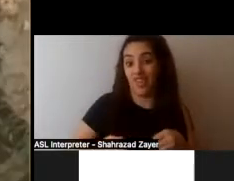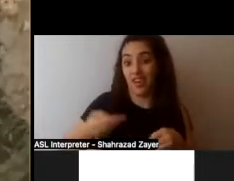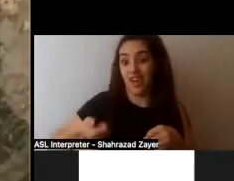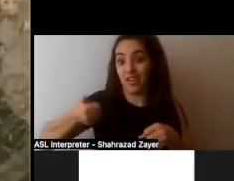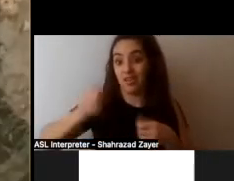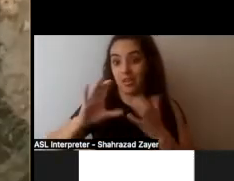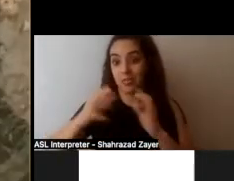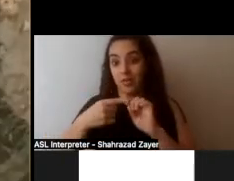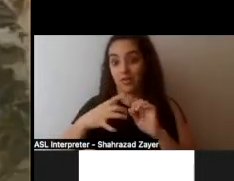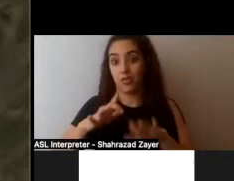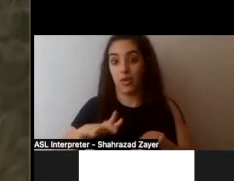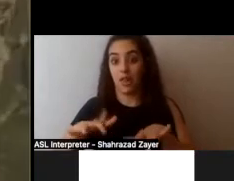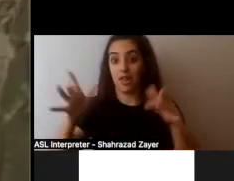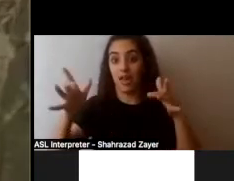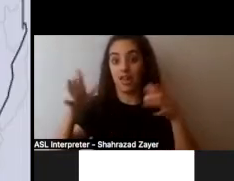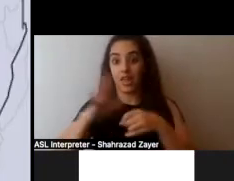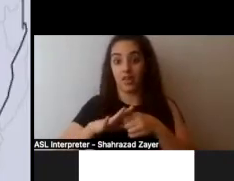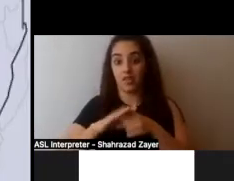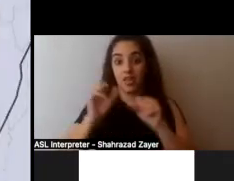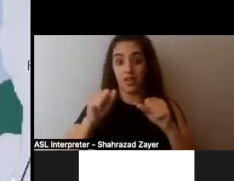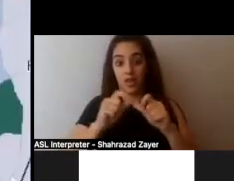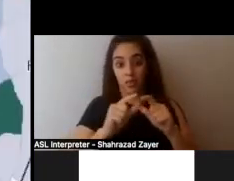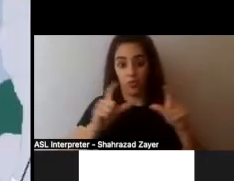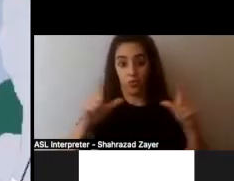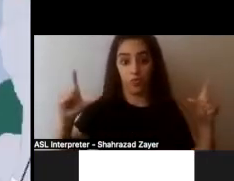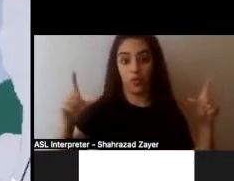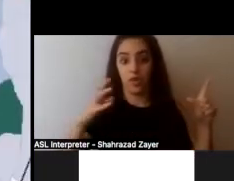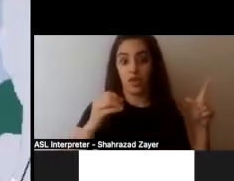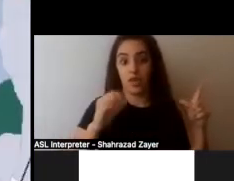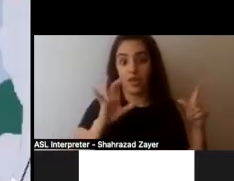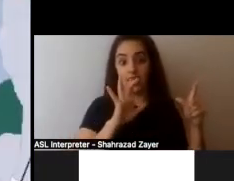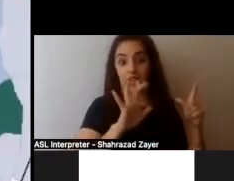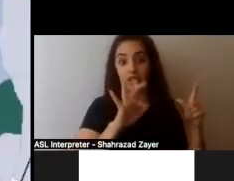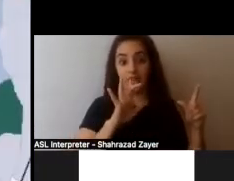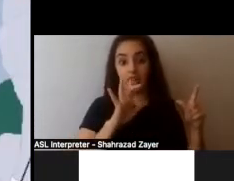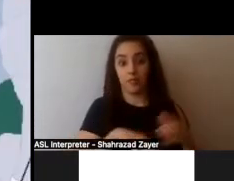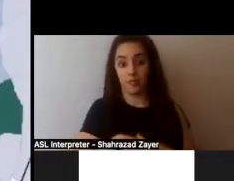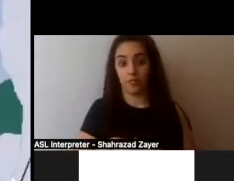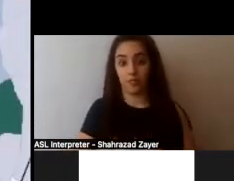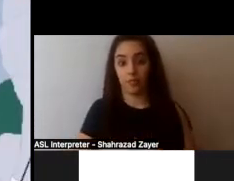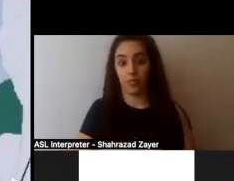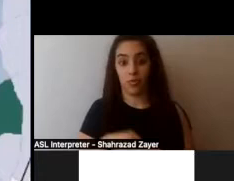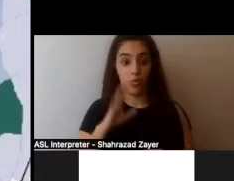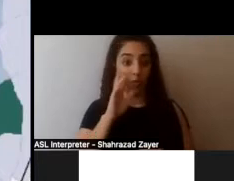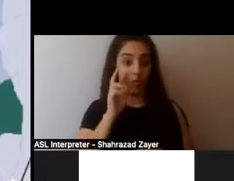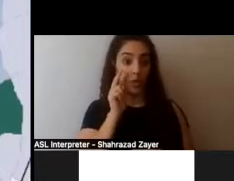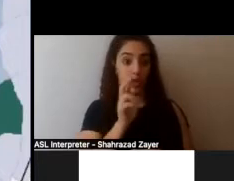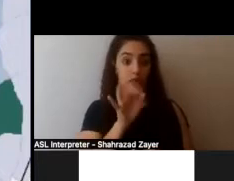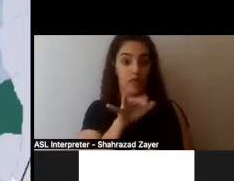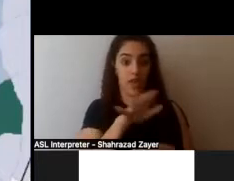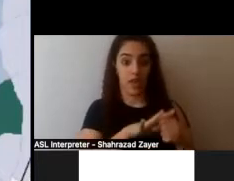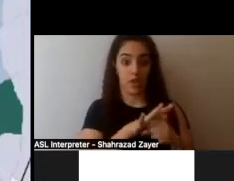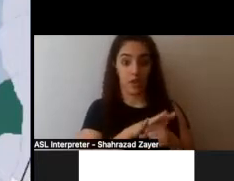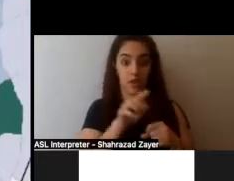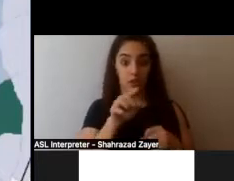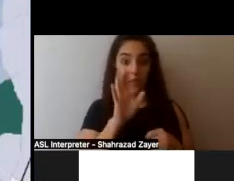area and click on it. We'll just look at this area in Newport Beach, and a pop-up table